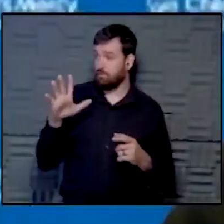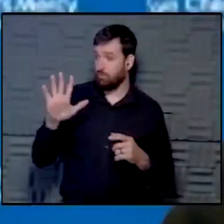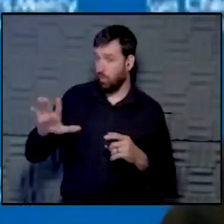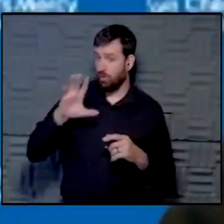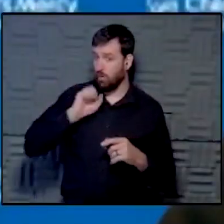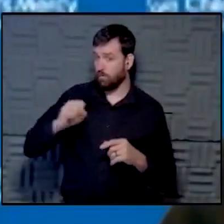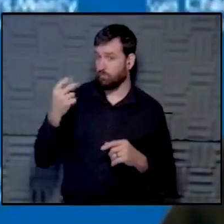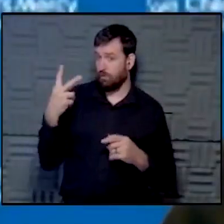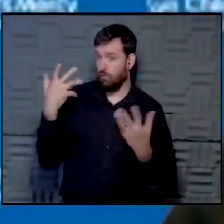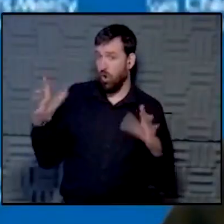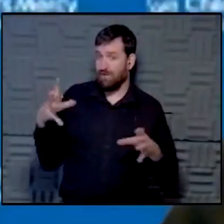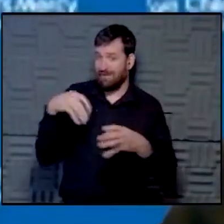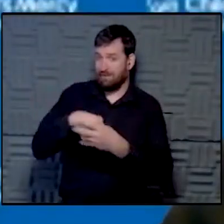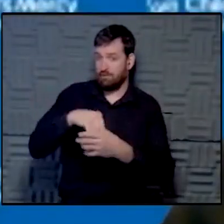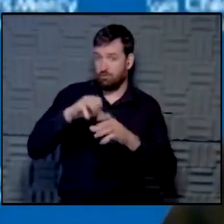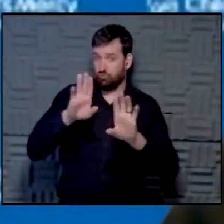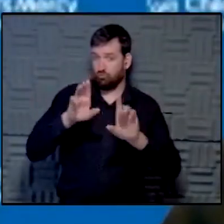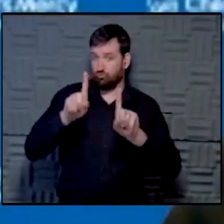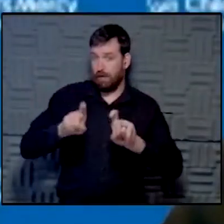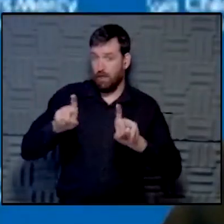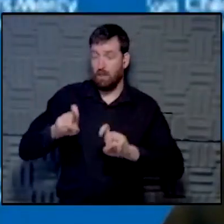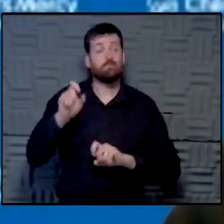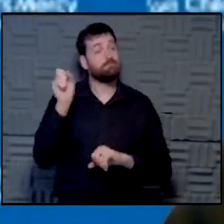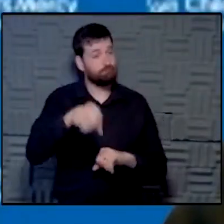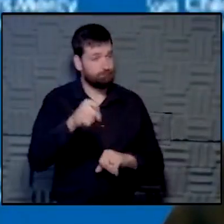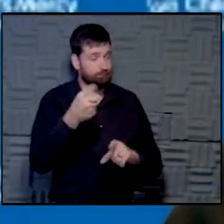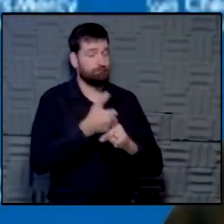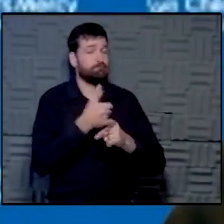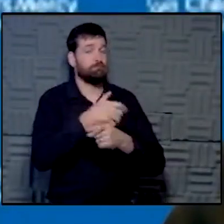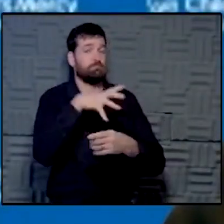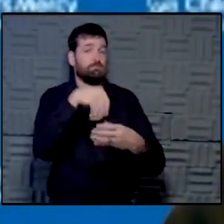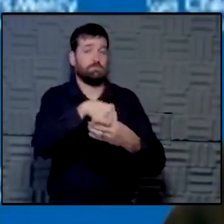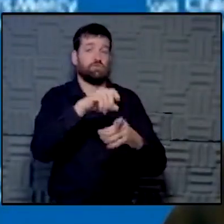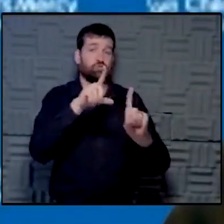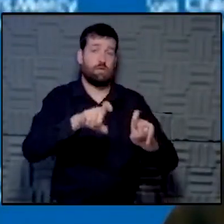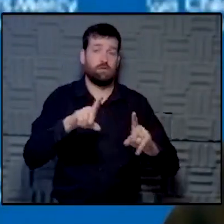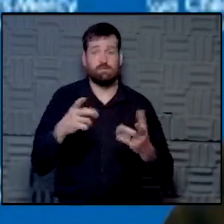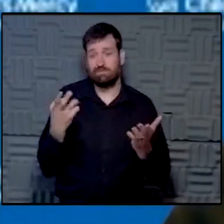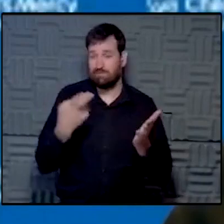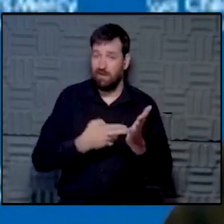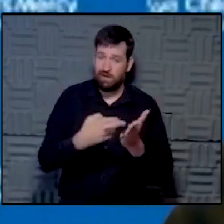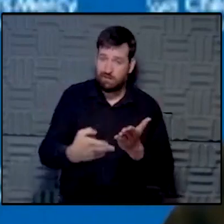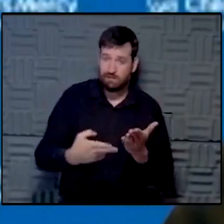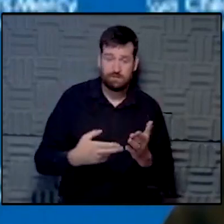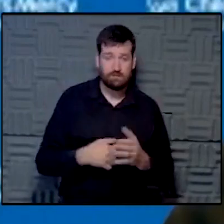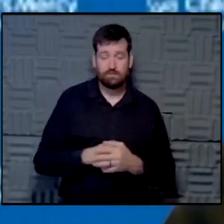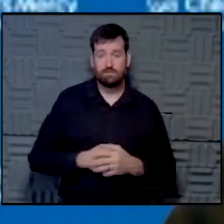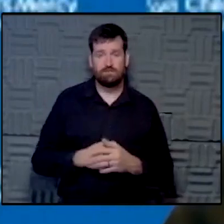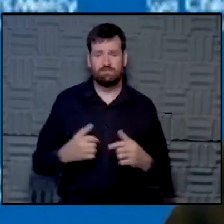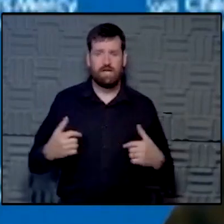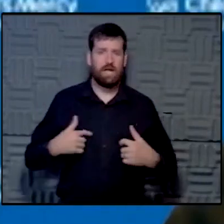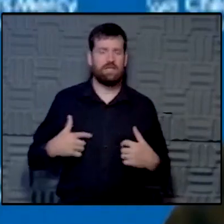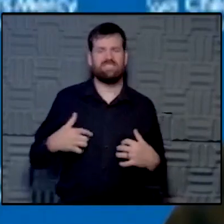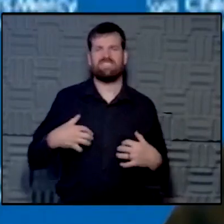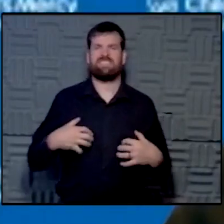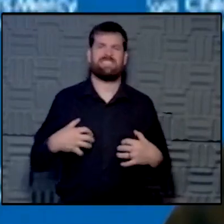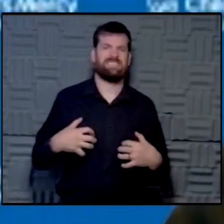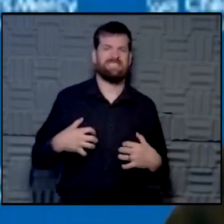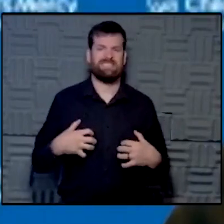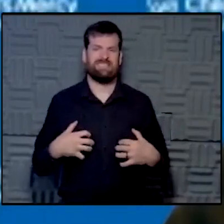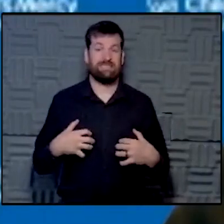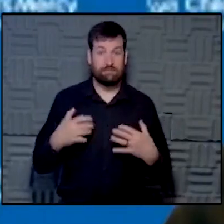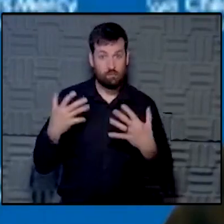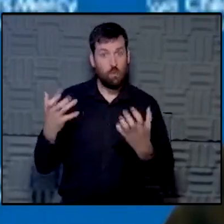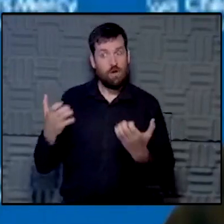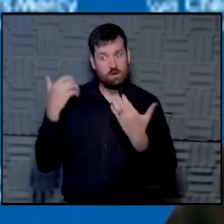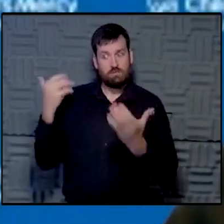here, or at Children's. She's in a trial, and to be honest with you, I was very torn because I actually want her to get the